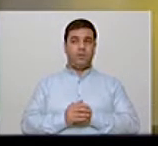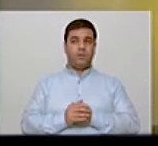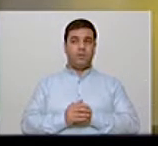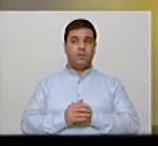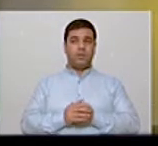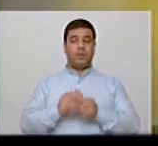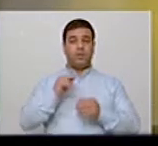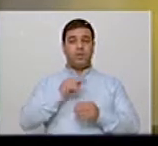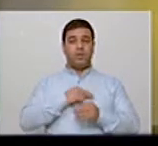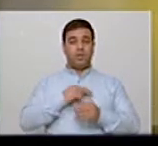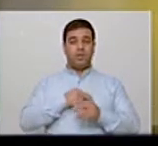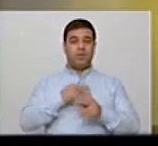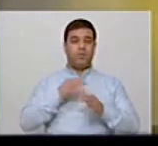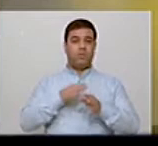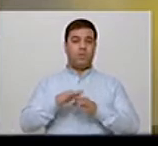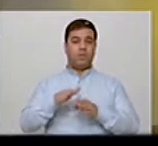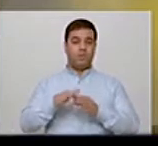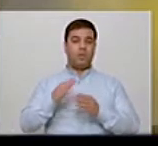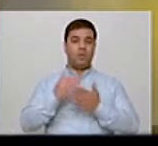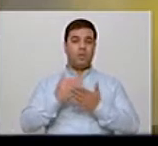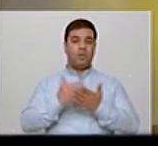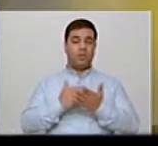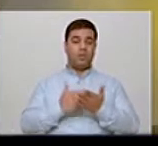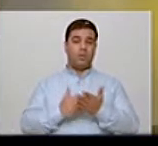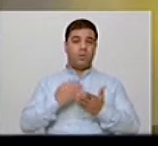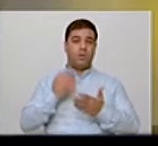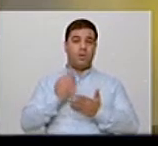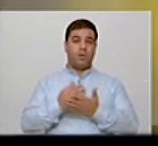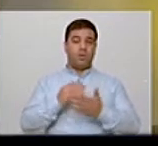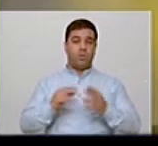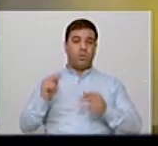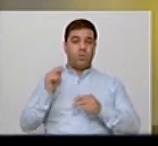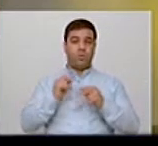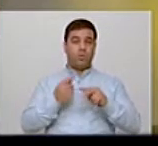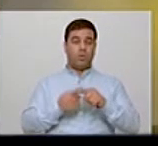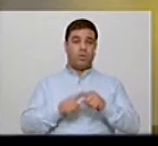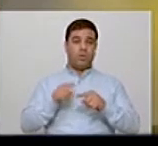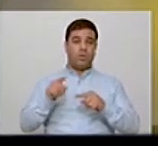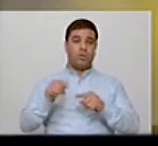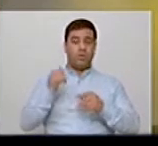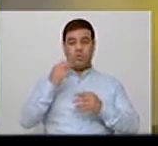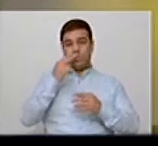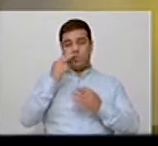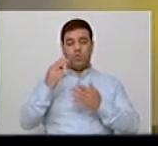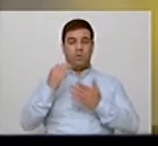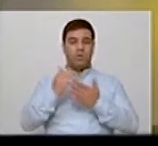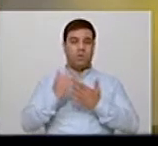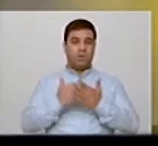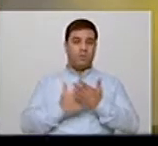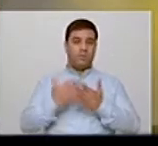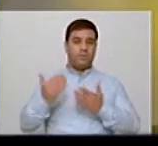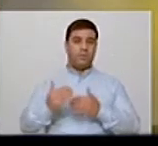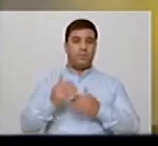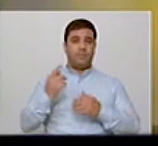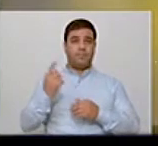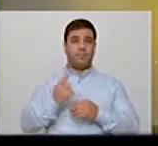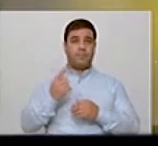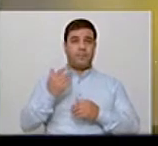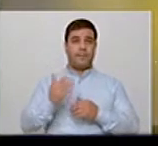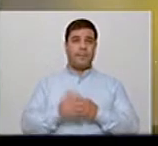Ishning bajarilish tartibi. Aziz o'quvchilar, ishning bajarilish tartibi bilan tanishib chiqamiz.